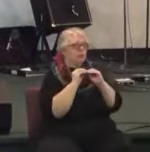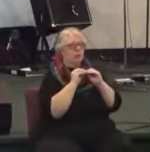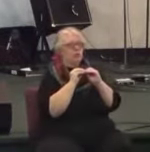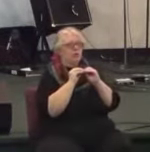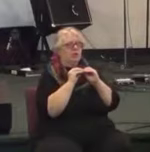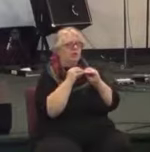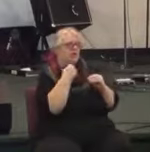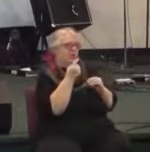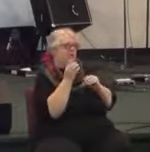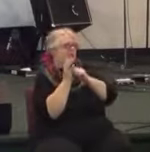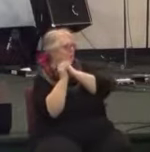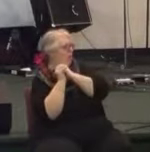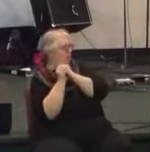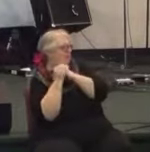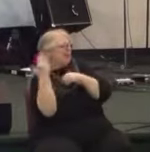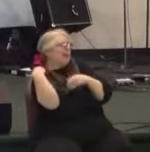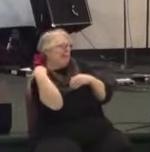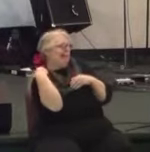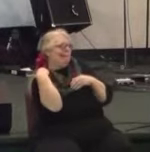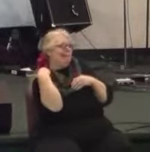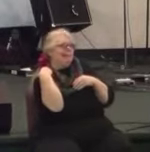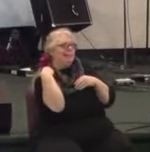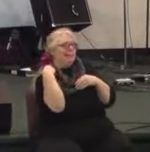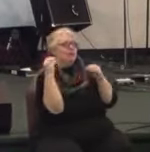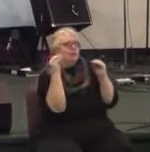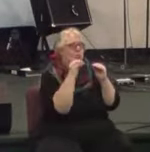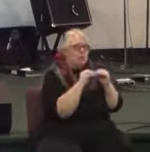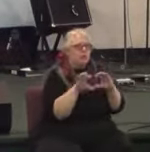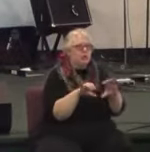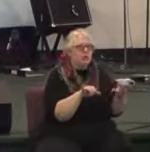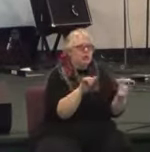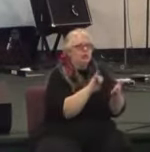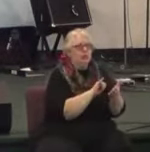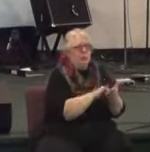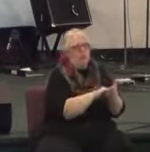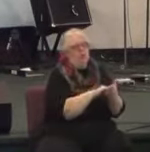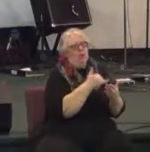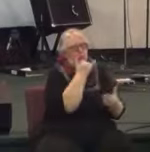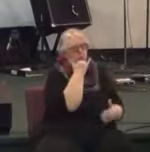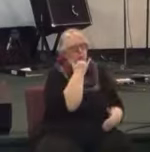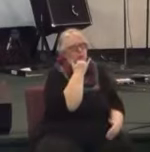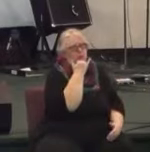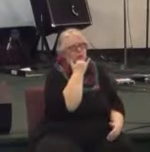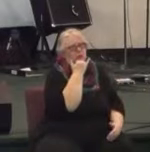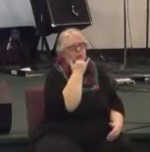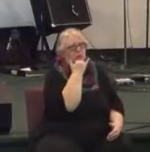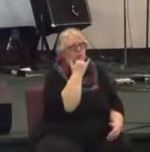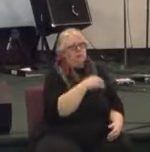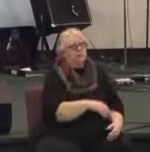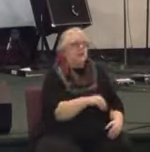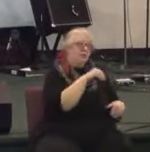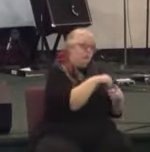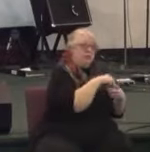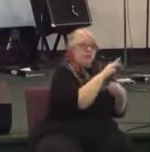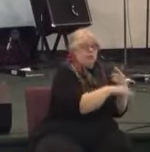do it, the more you do it, the more it happens, and it's just a vicious cycle. And if we're in the